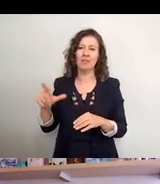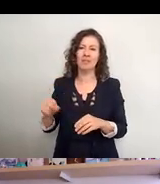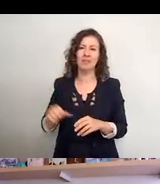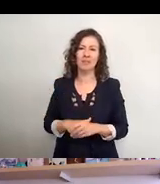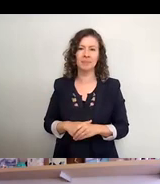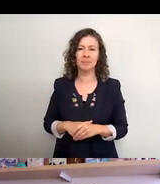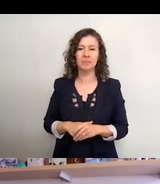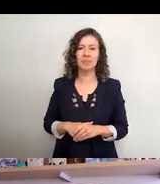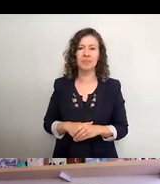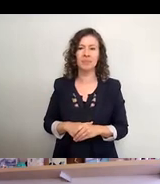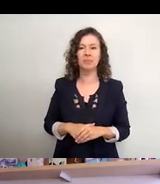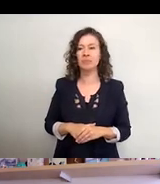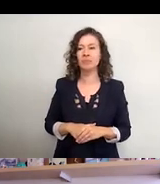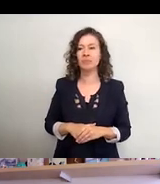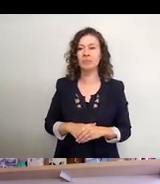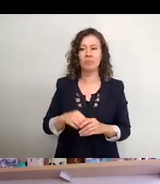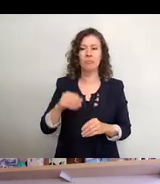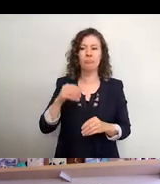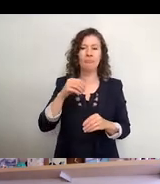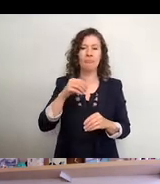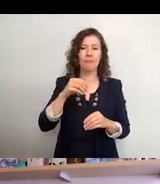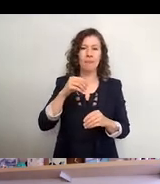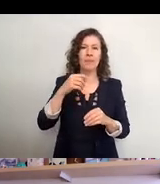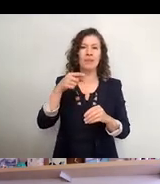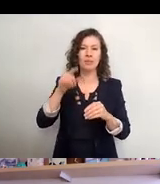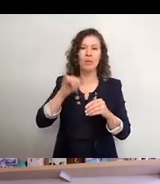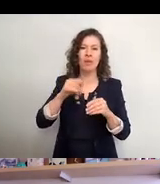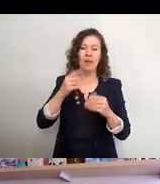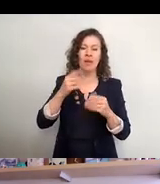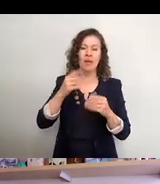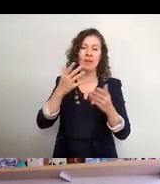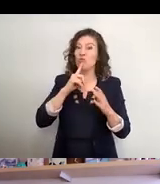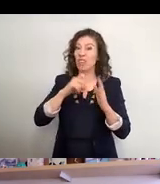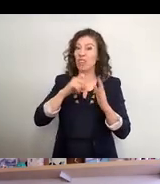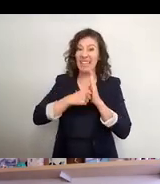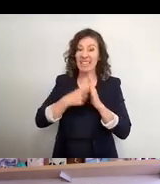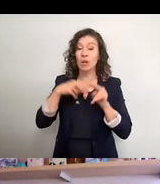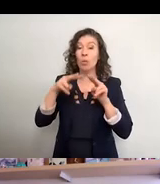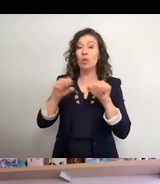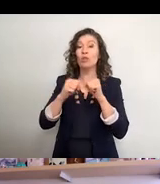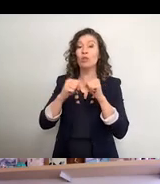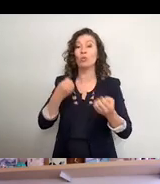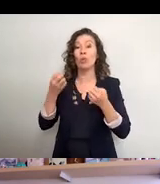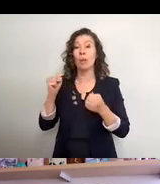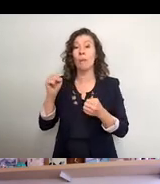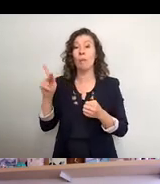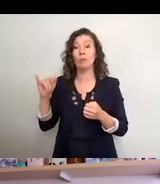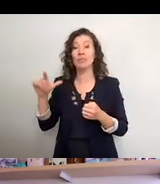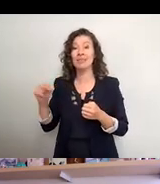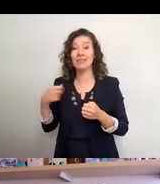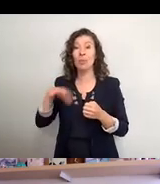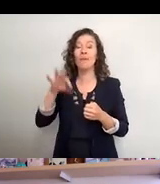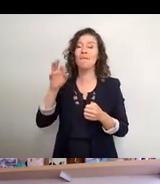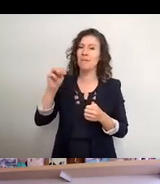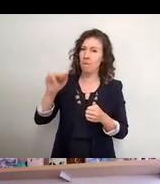So here's the finding that I think is really key. When we looked at socio-emotional skills, we found a main effect of paid